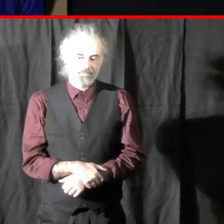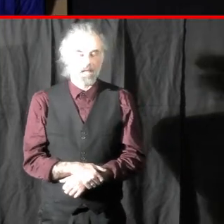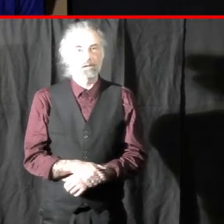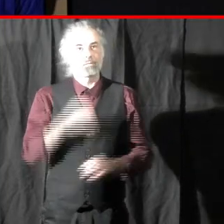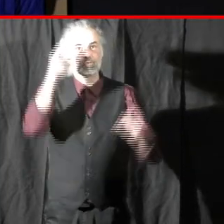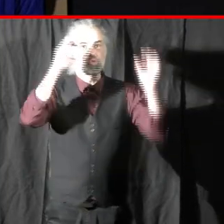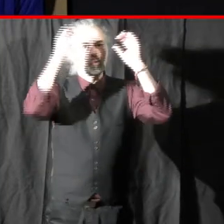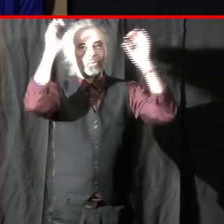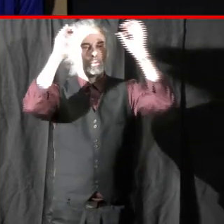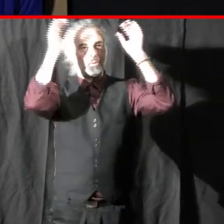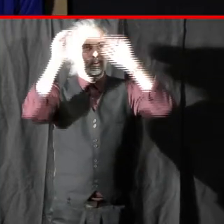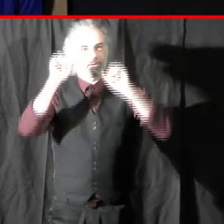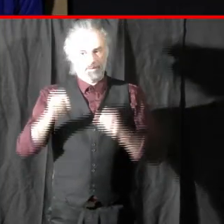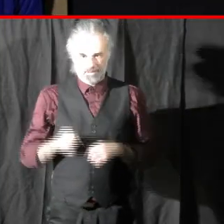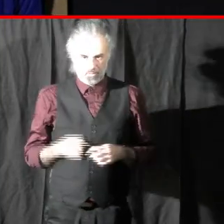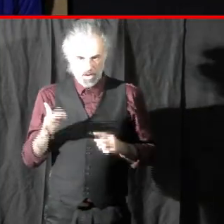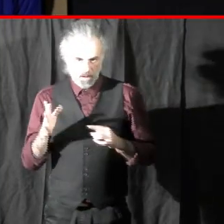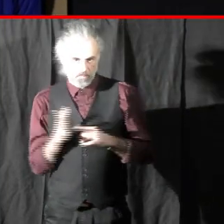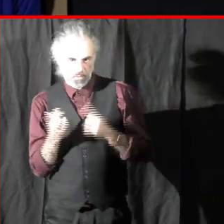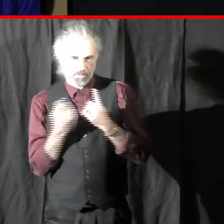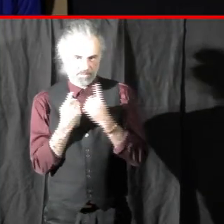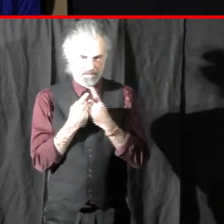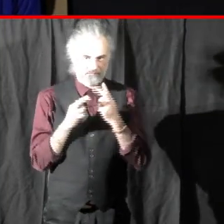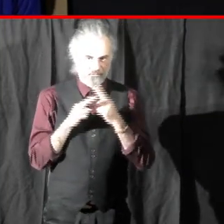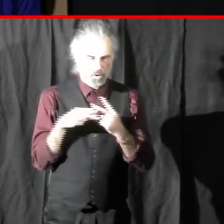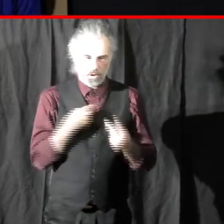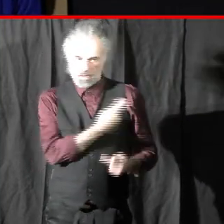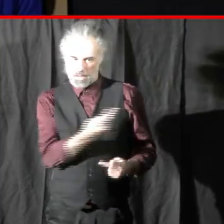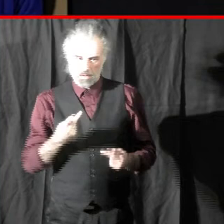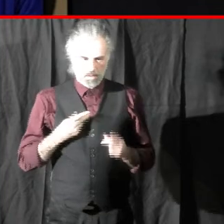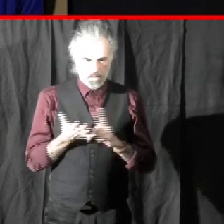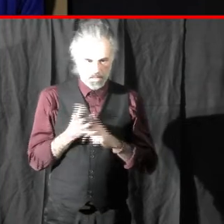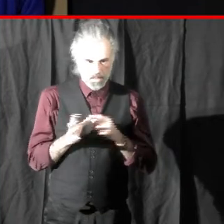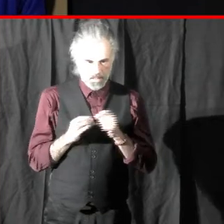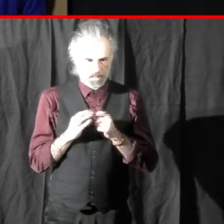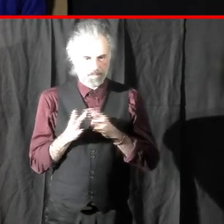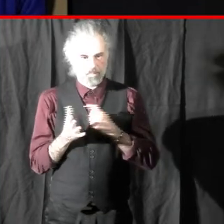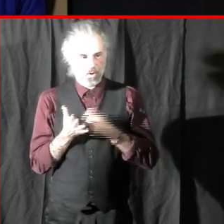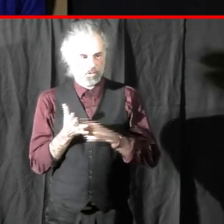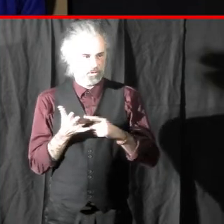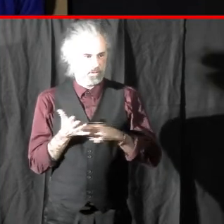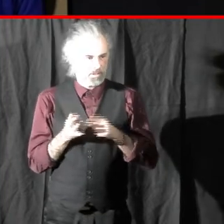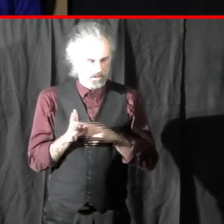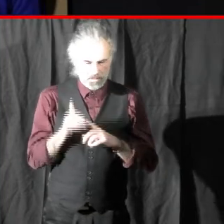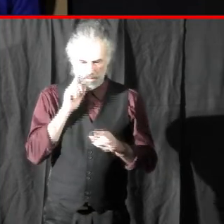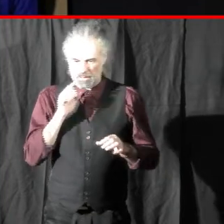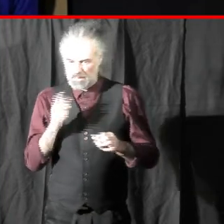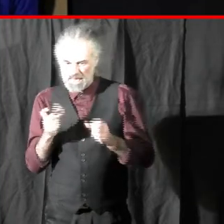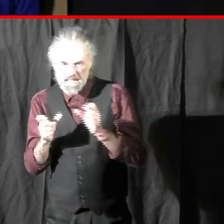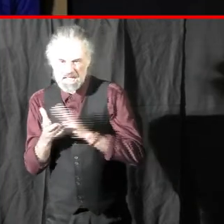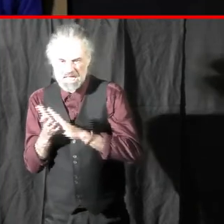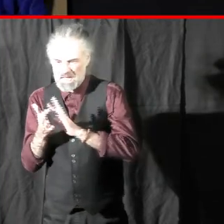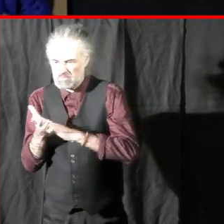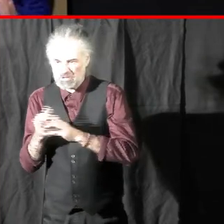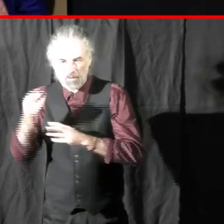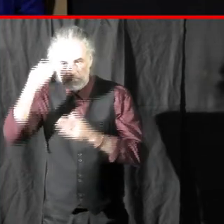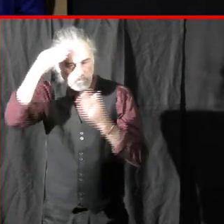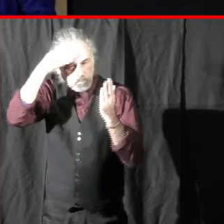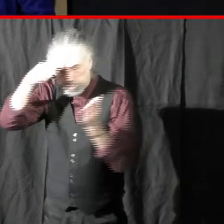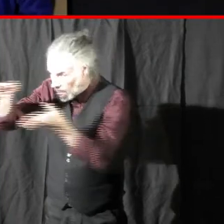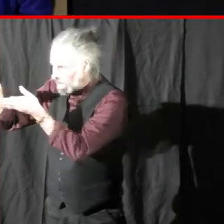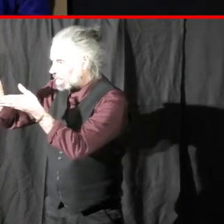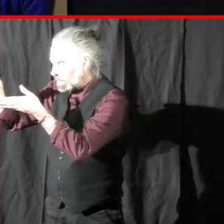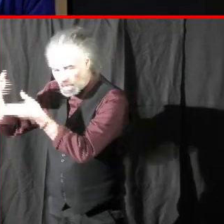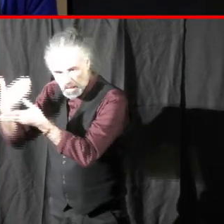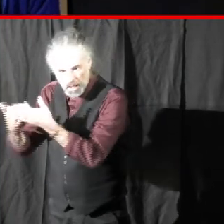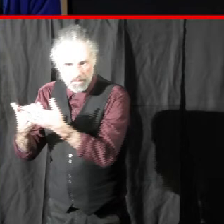go. The important thing for our lab is the chemistry. Don't get pulled off into other stuff. We want to focus on our